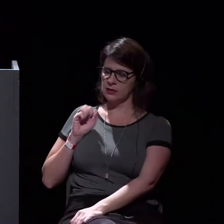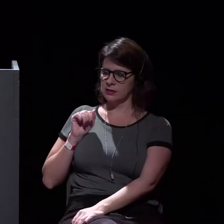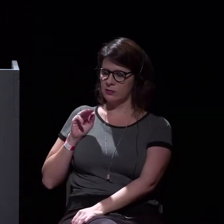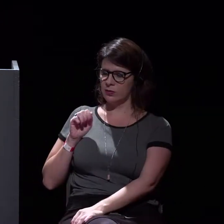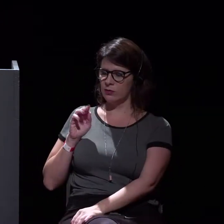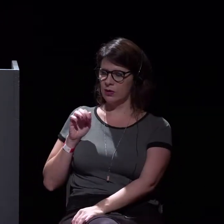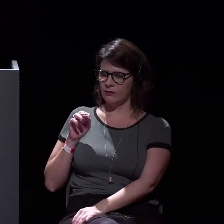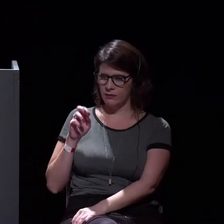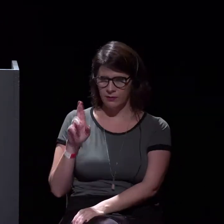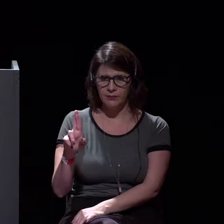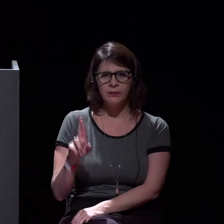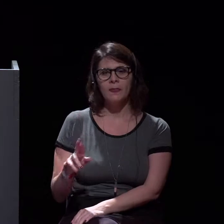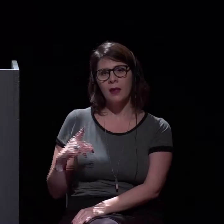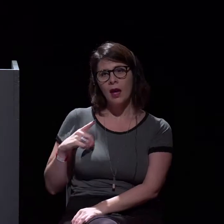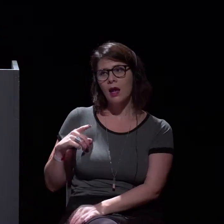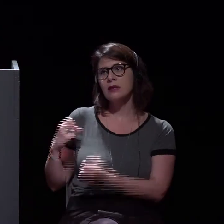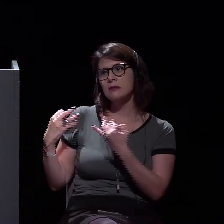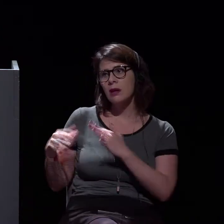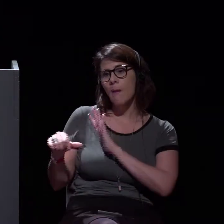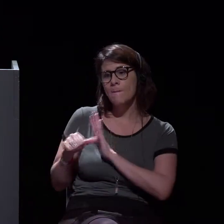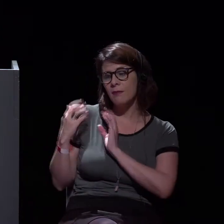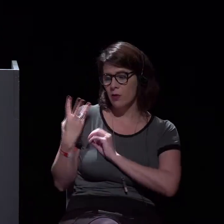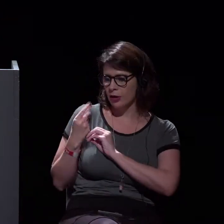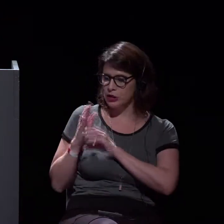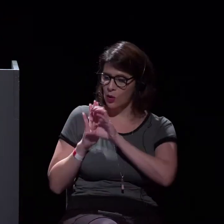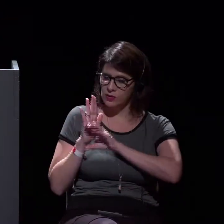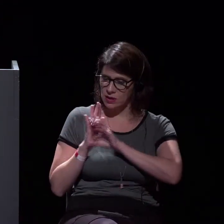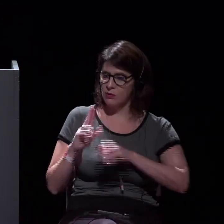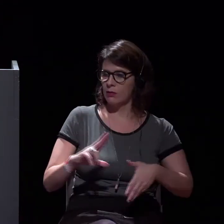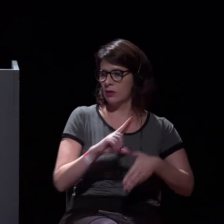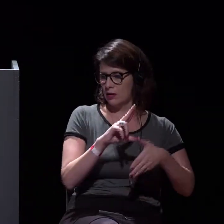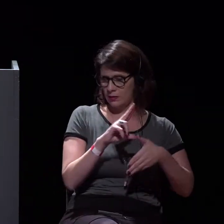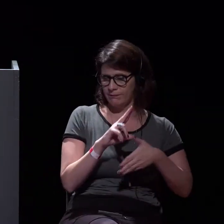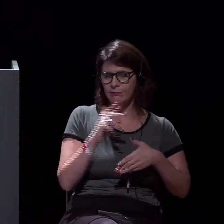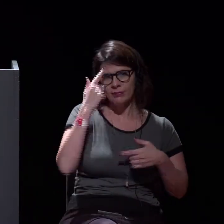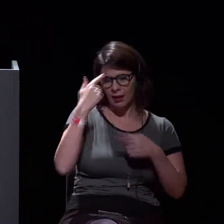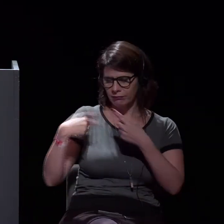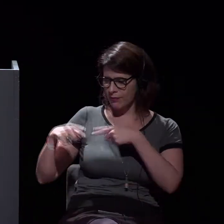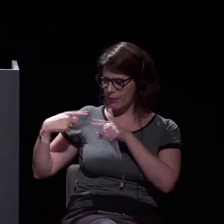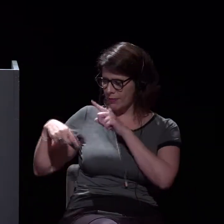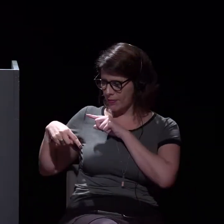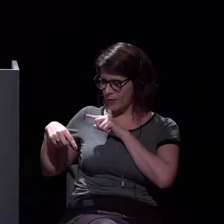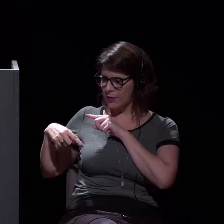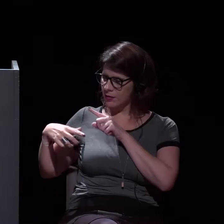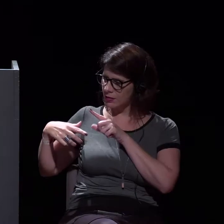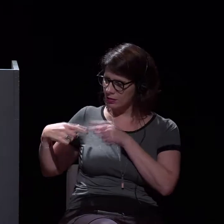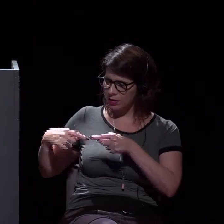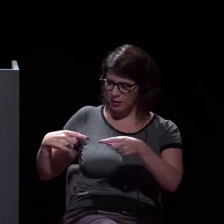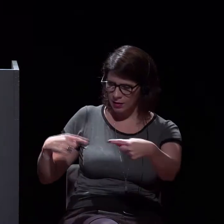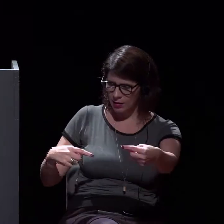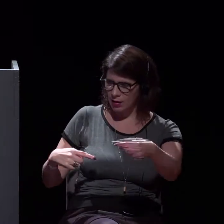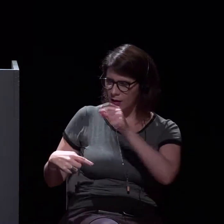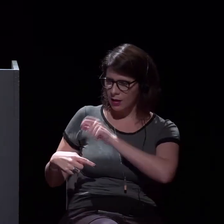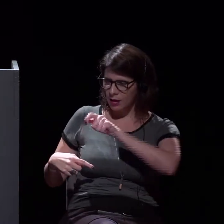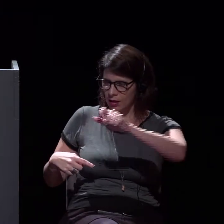America. This genealogy is also taken up by Memorias del Subdesarrollo in terms of the anti-colonialist positions mapped by